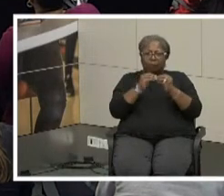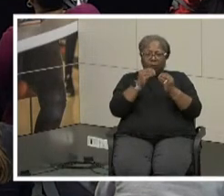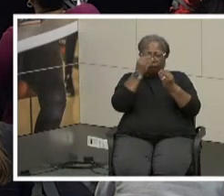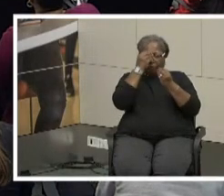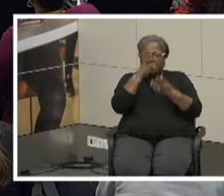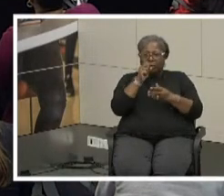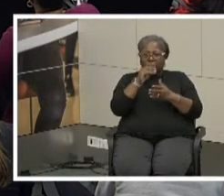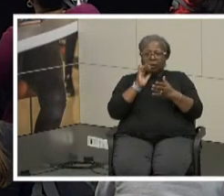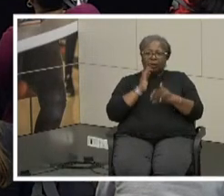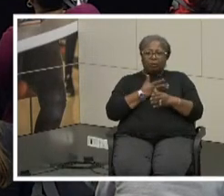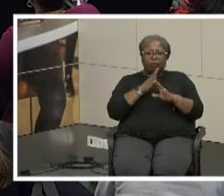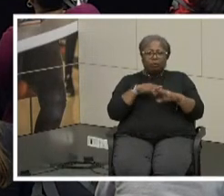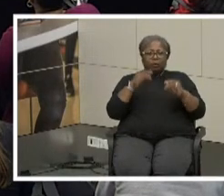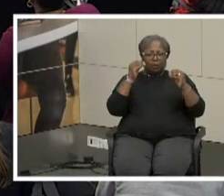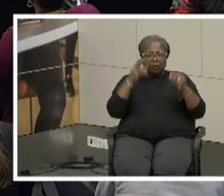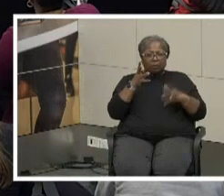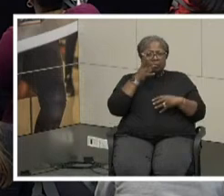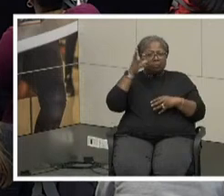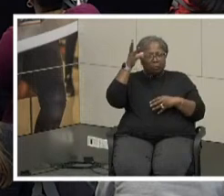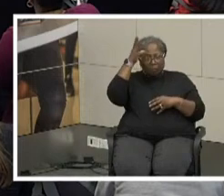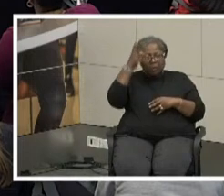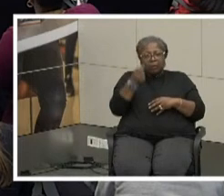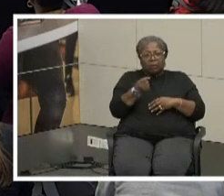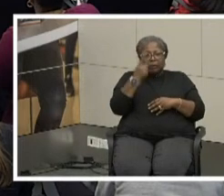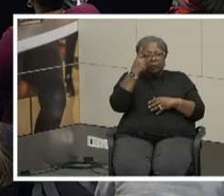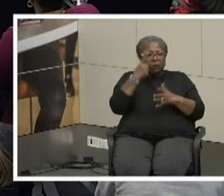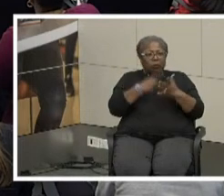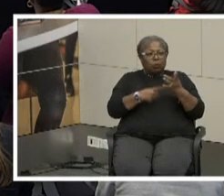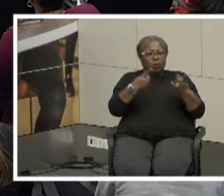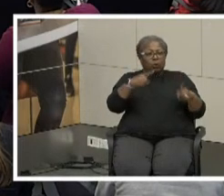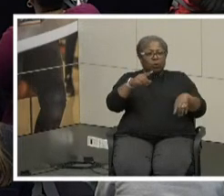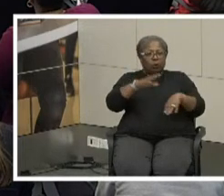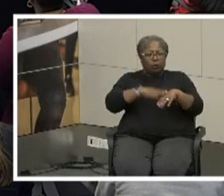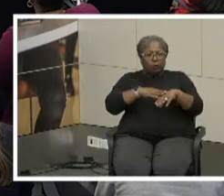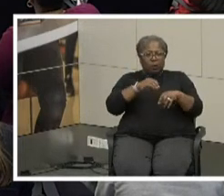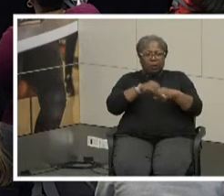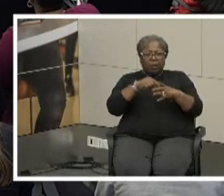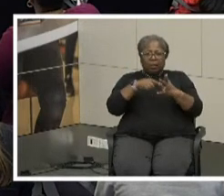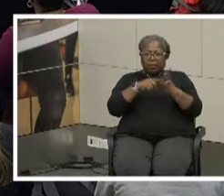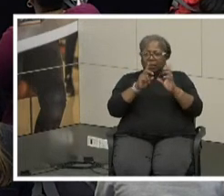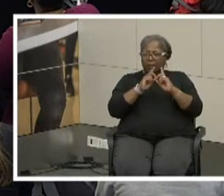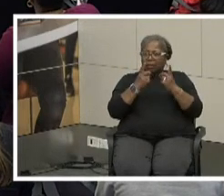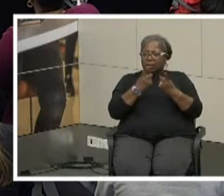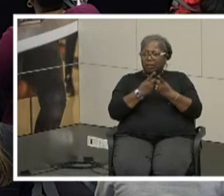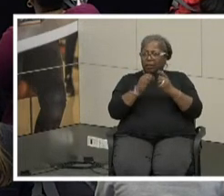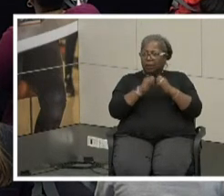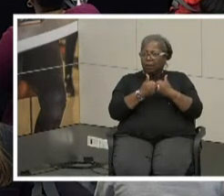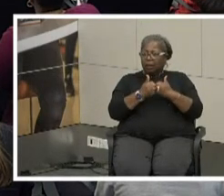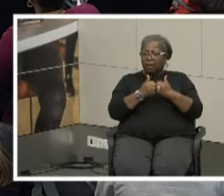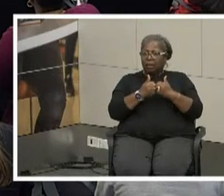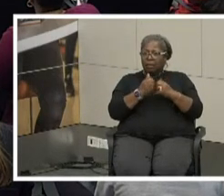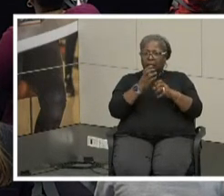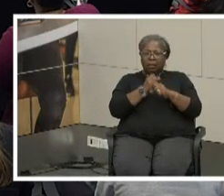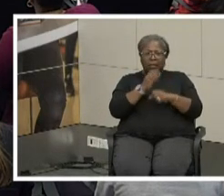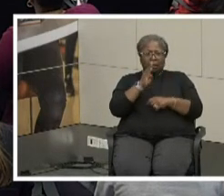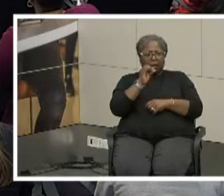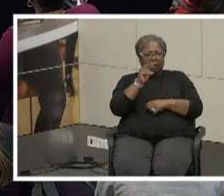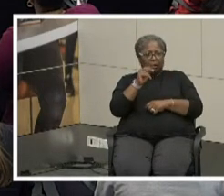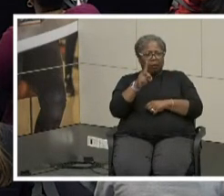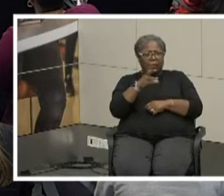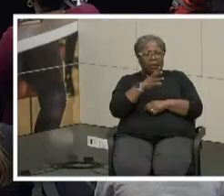information so that our children our teachers and our parents understand what is going on in this District how do you go out and get a